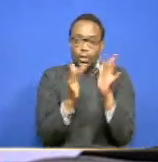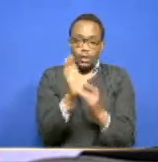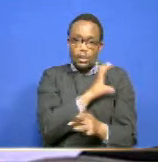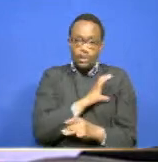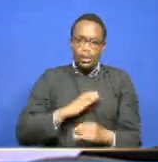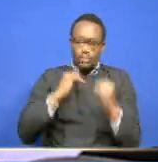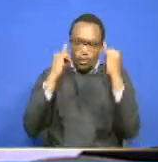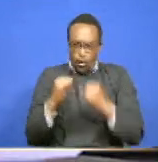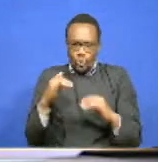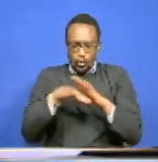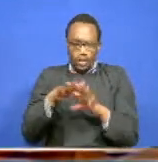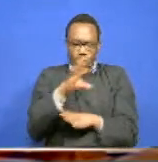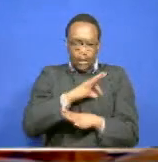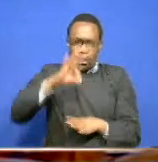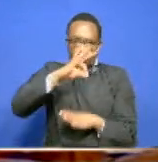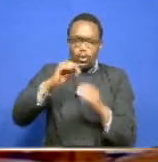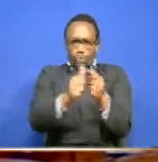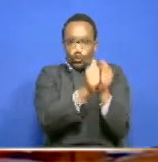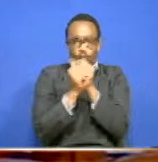renewed in the Spirit.